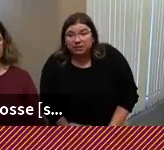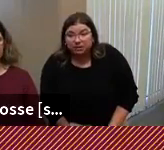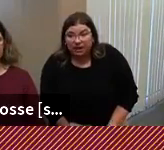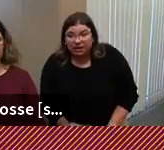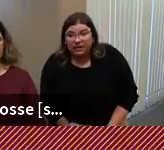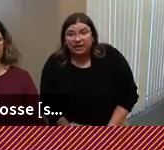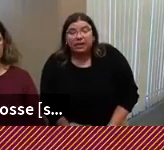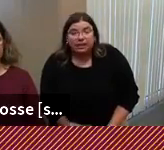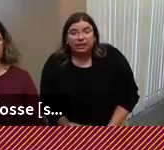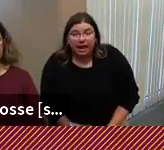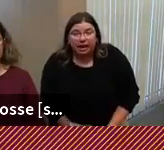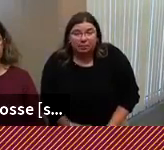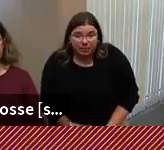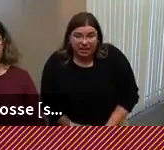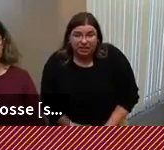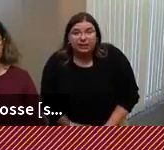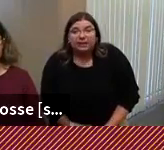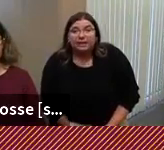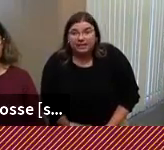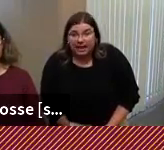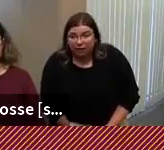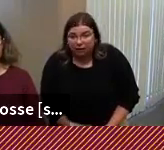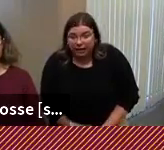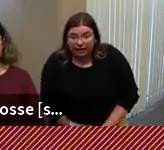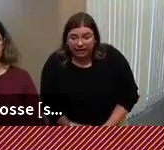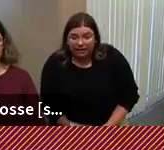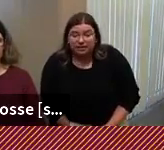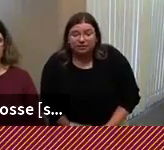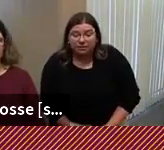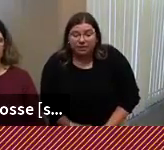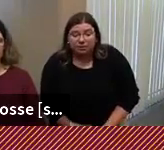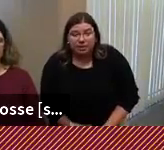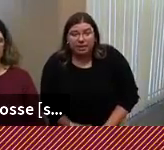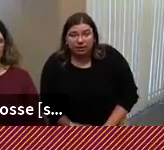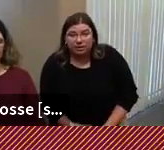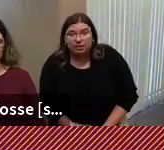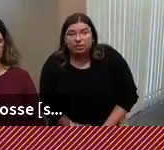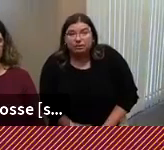In Pennsylvania, that mean salary is